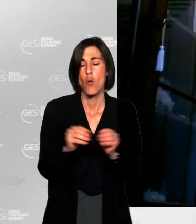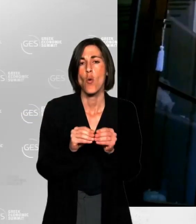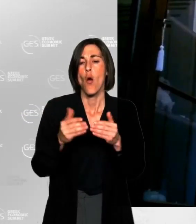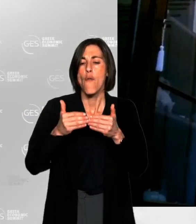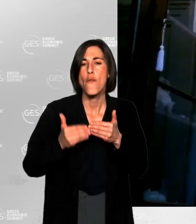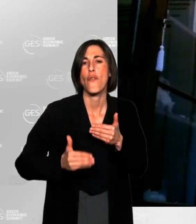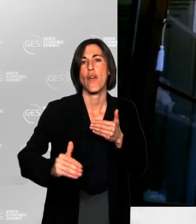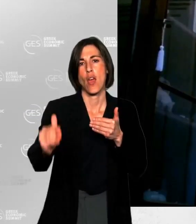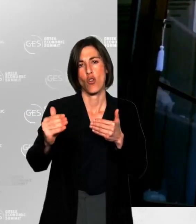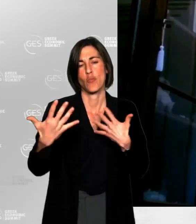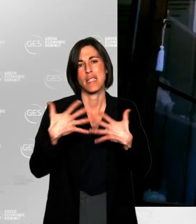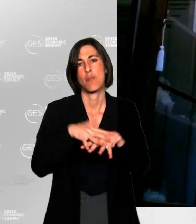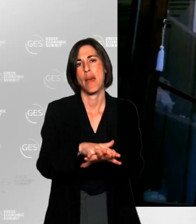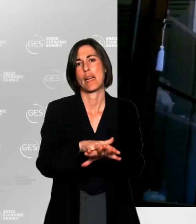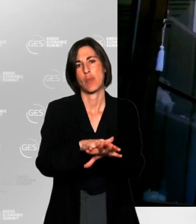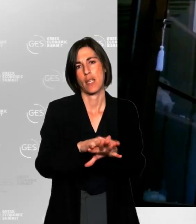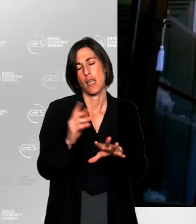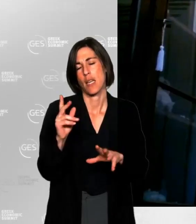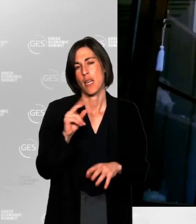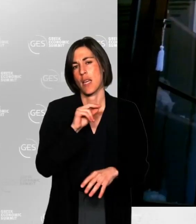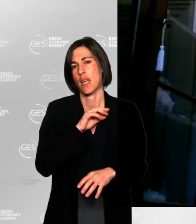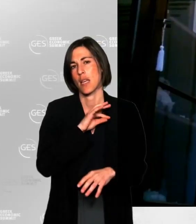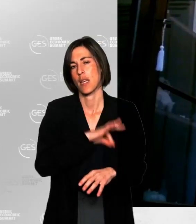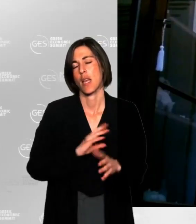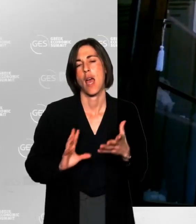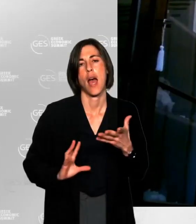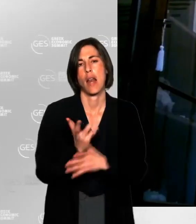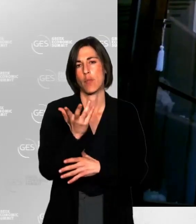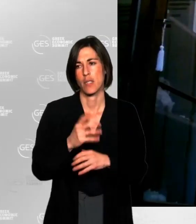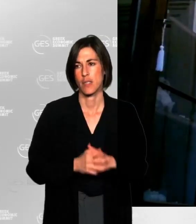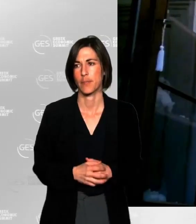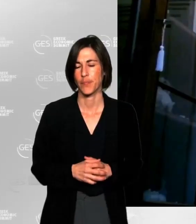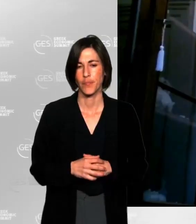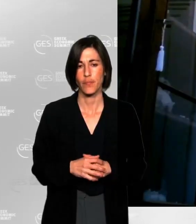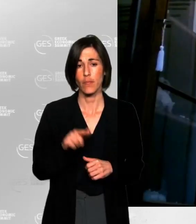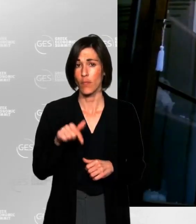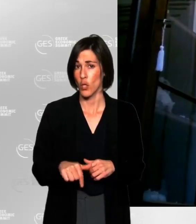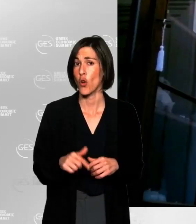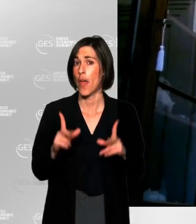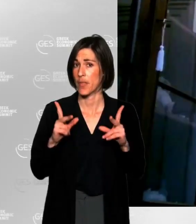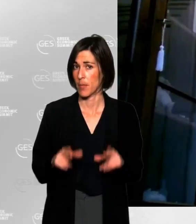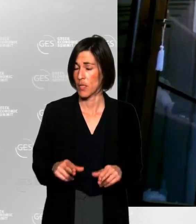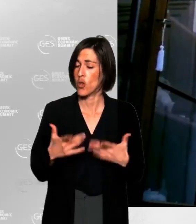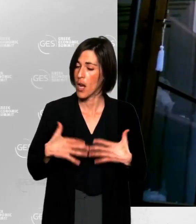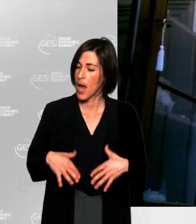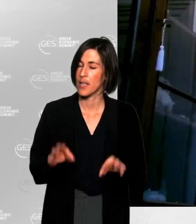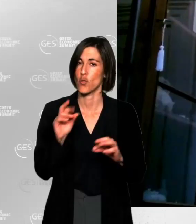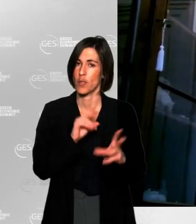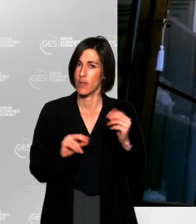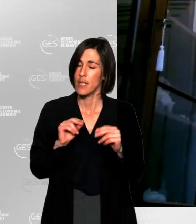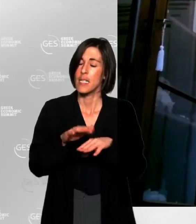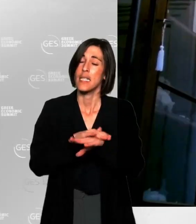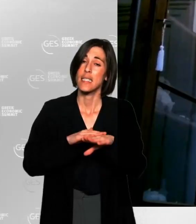I can stop here to have some discussion. I'm very sorry about the technicalities. I've never used this